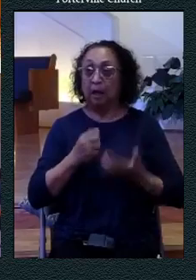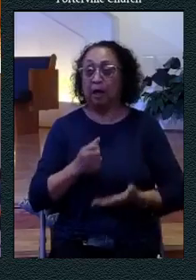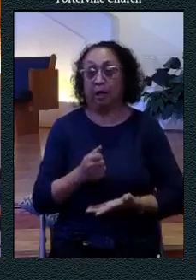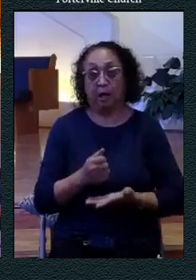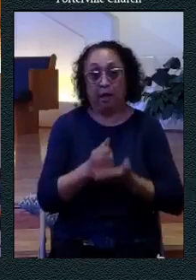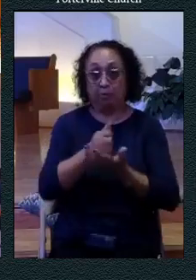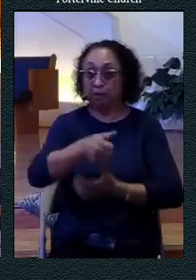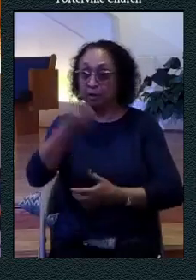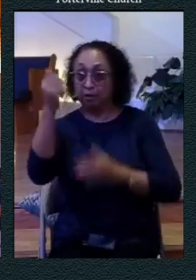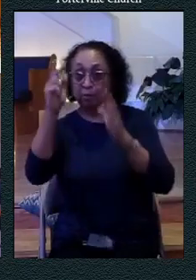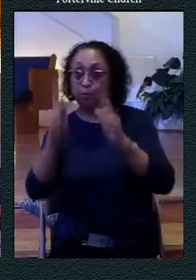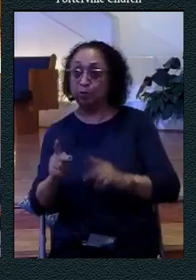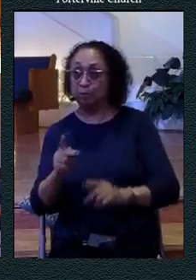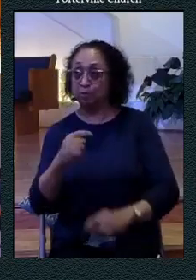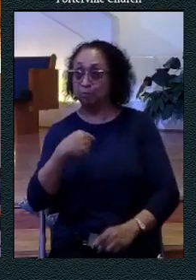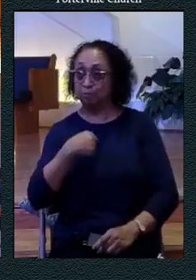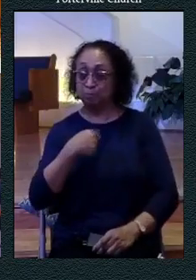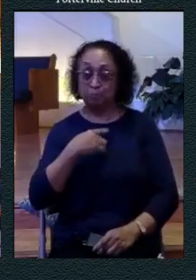real meaning.